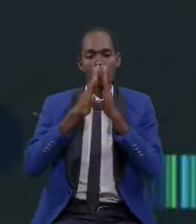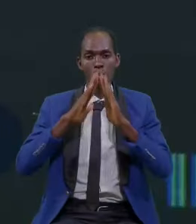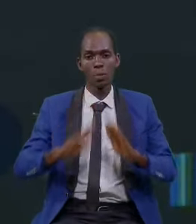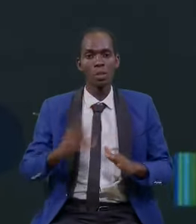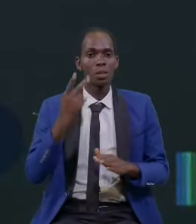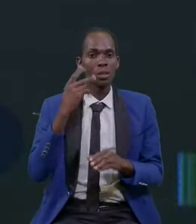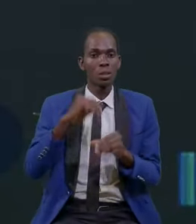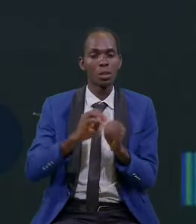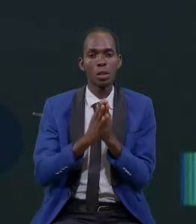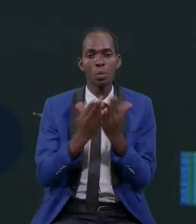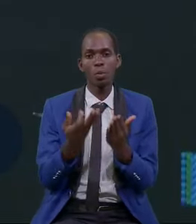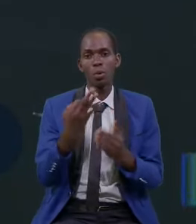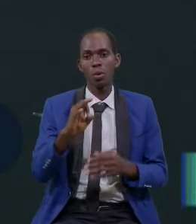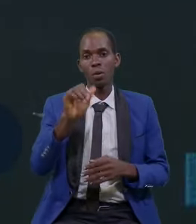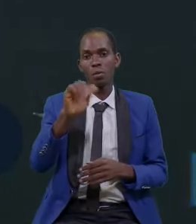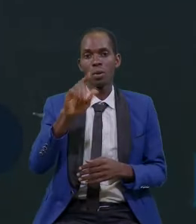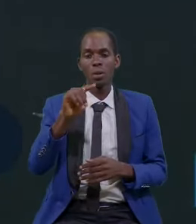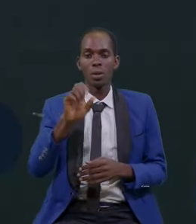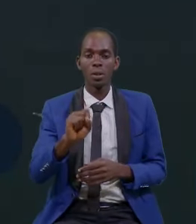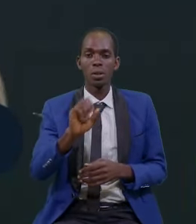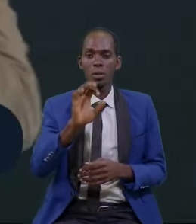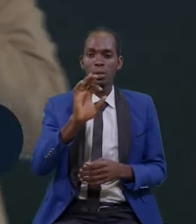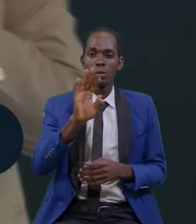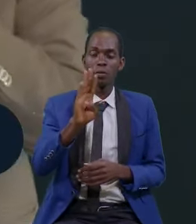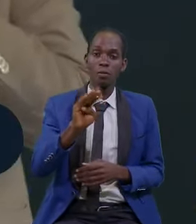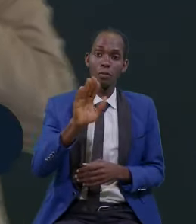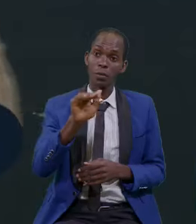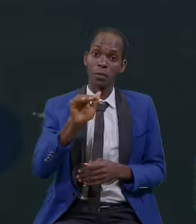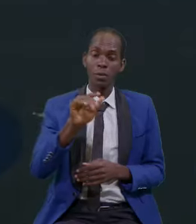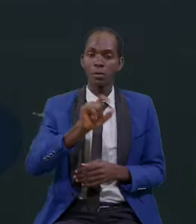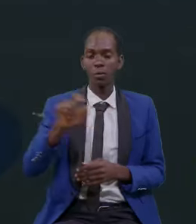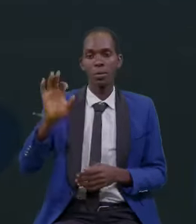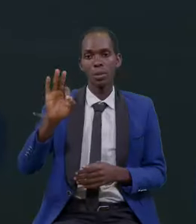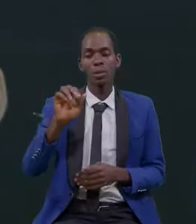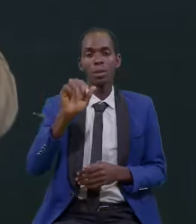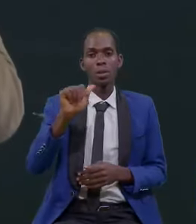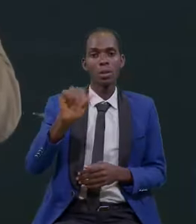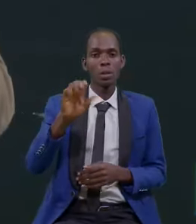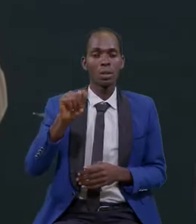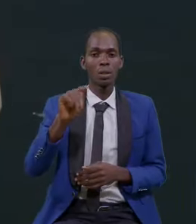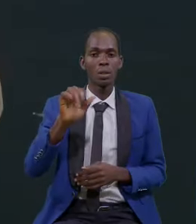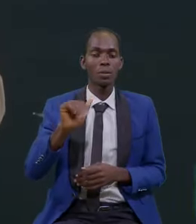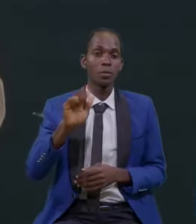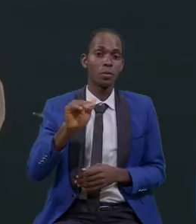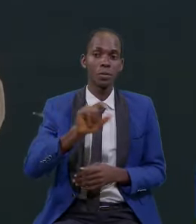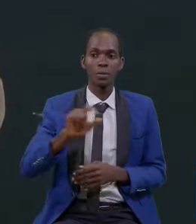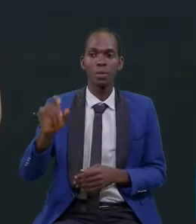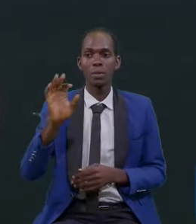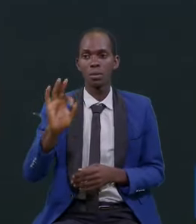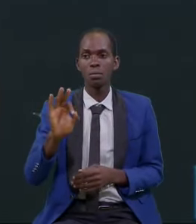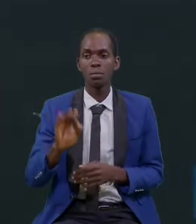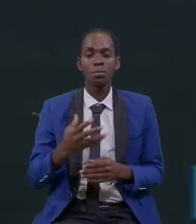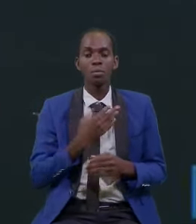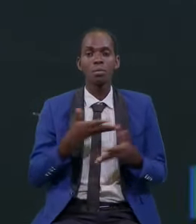We're looking at verse 9. Acts chapter 15, verse 9. And put no difference between us and